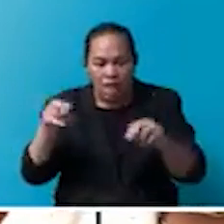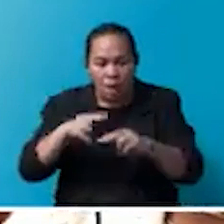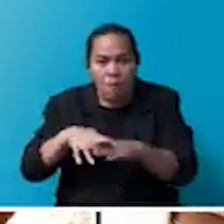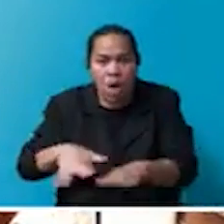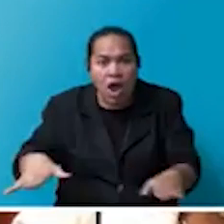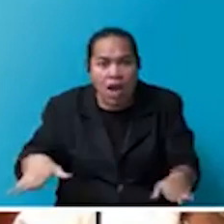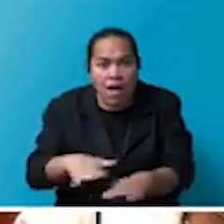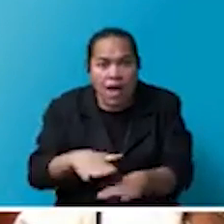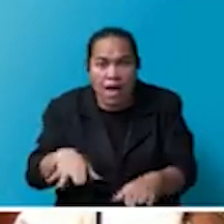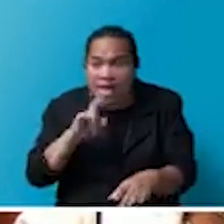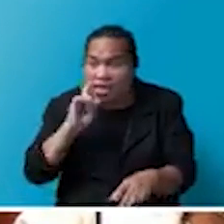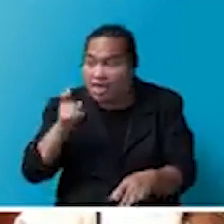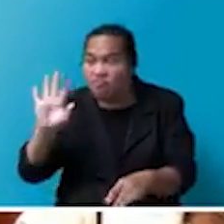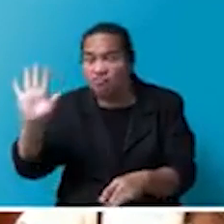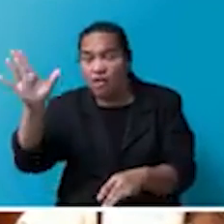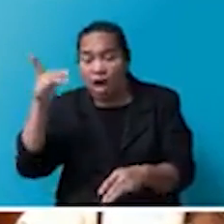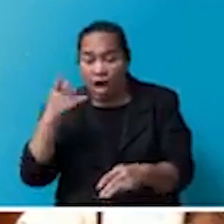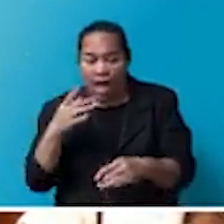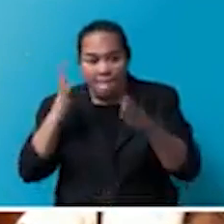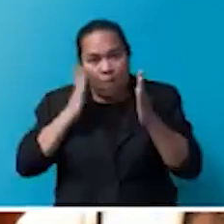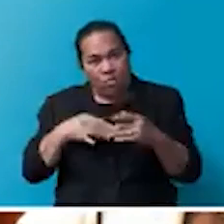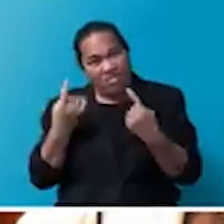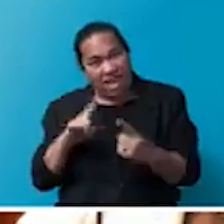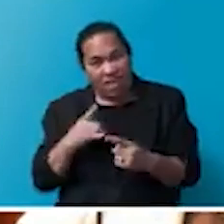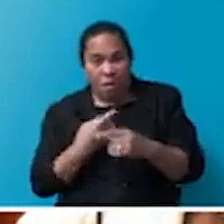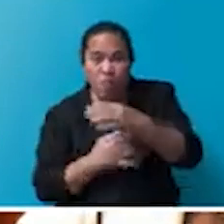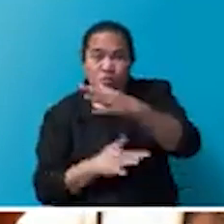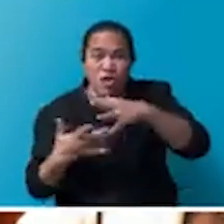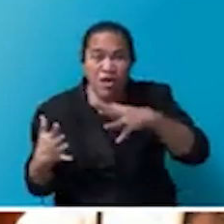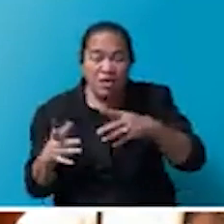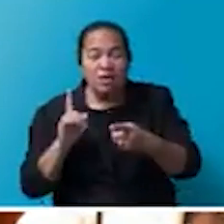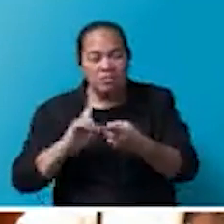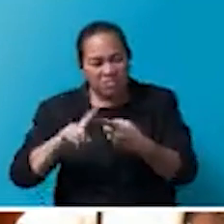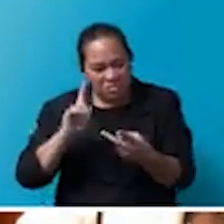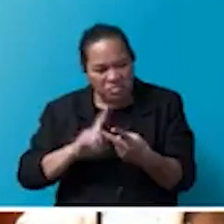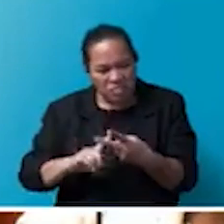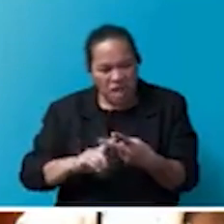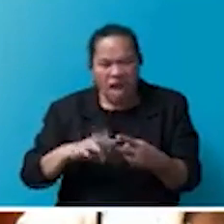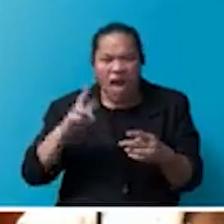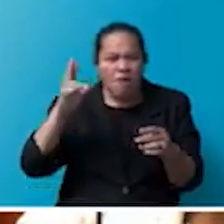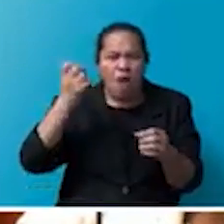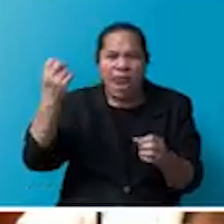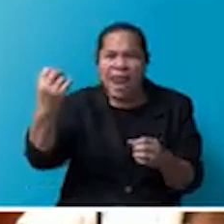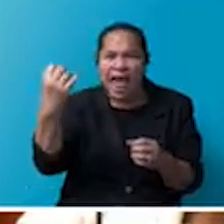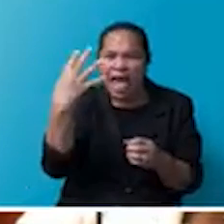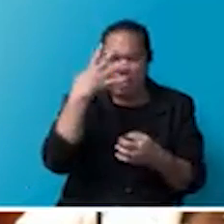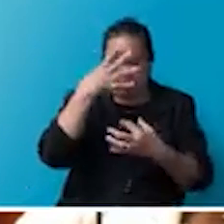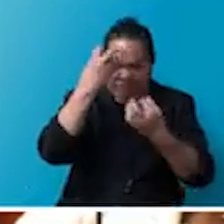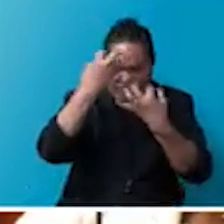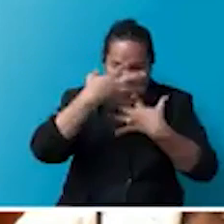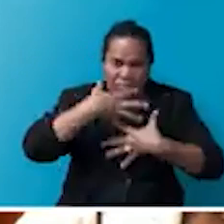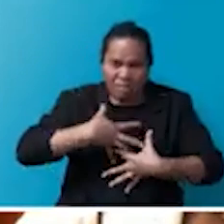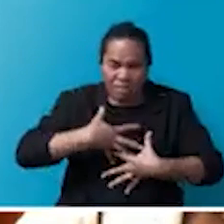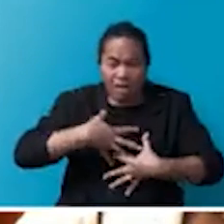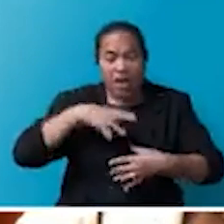Public Health Act of 1935, the Radiation Health Act of 2009, the Mental Health Act